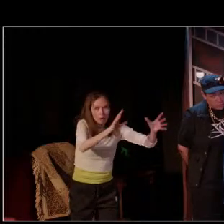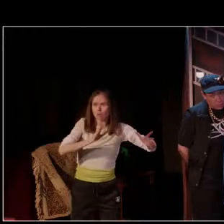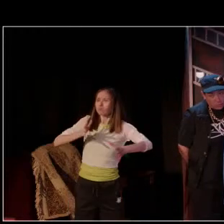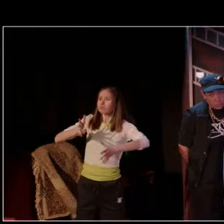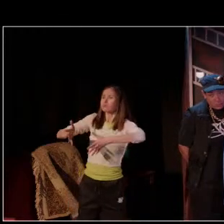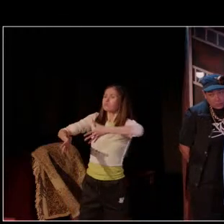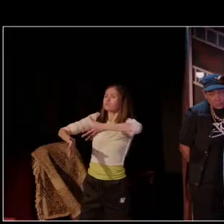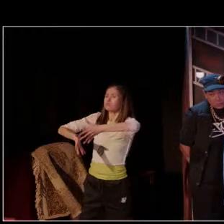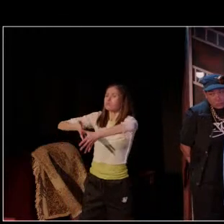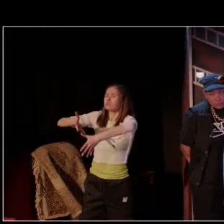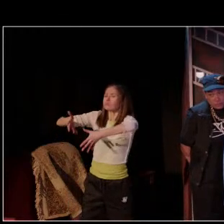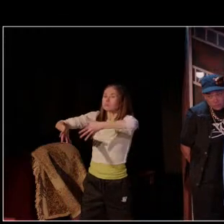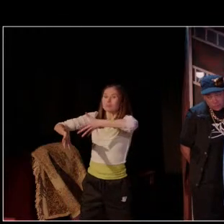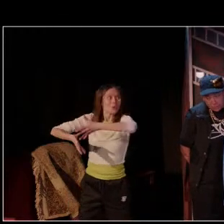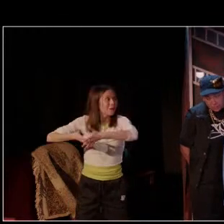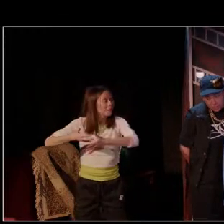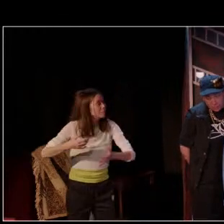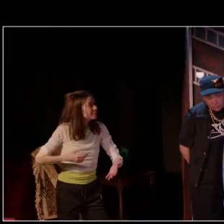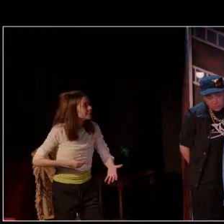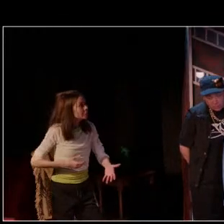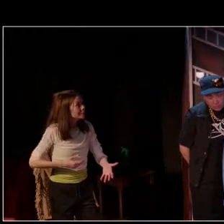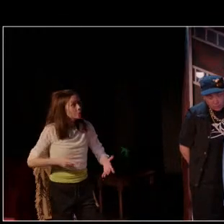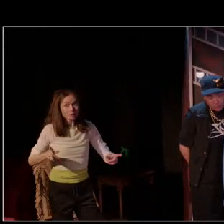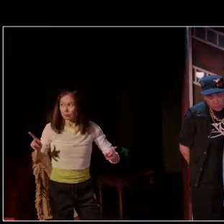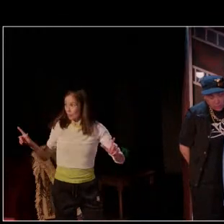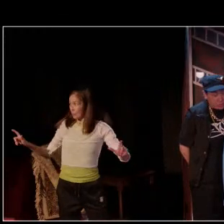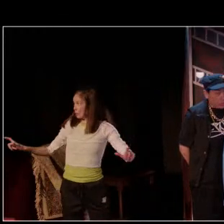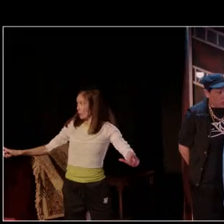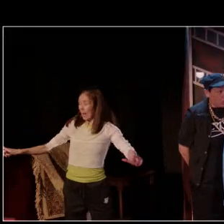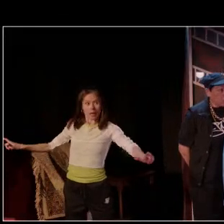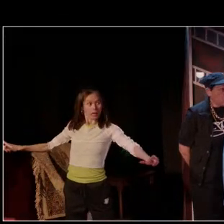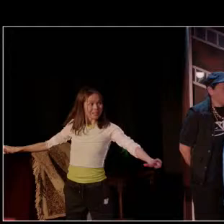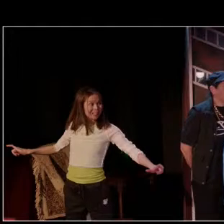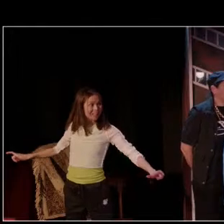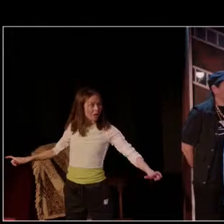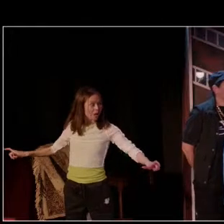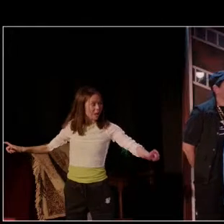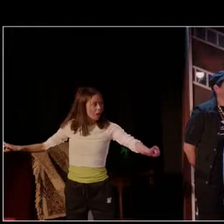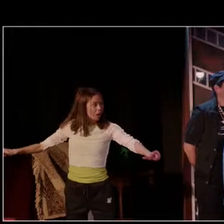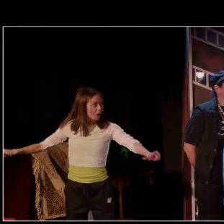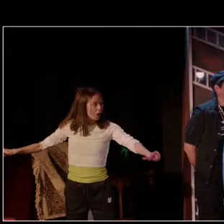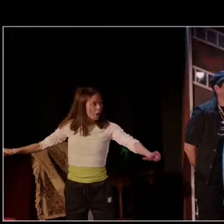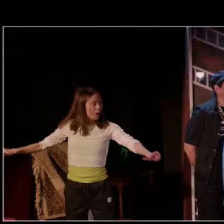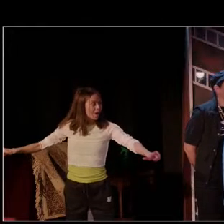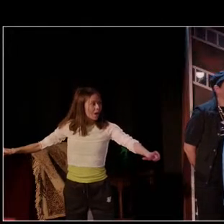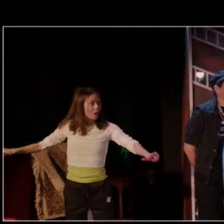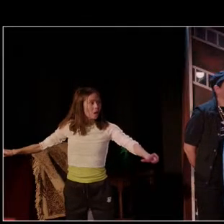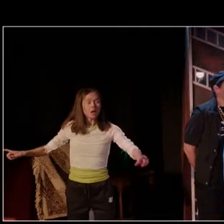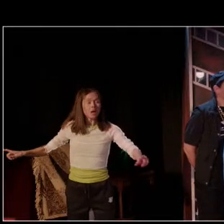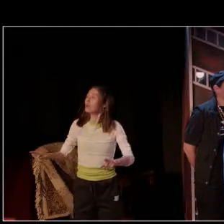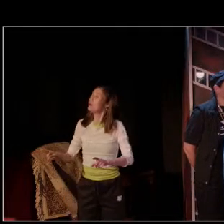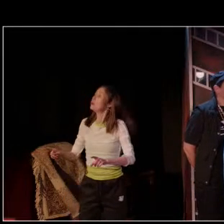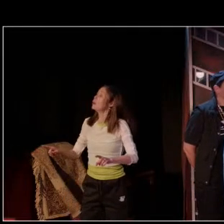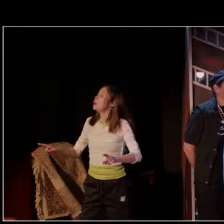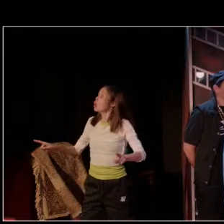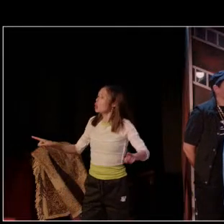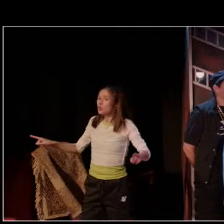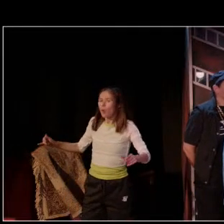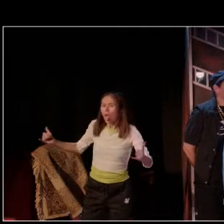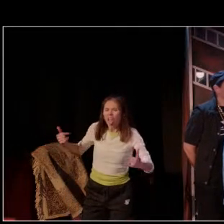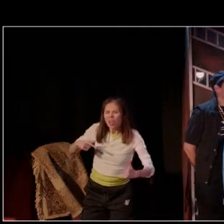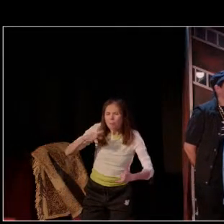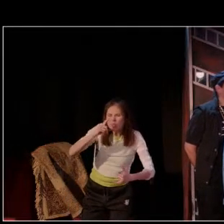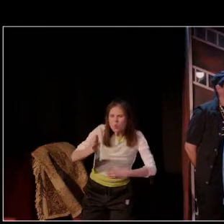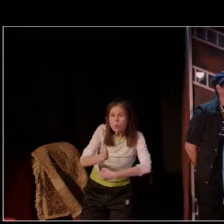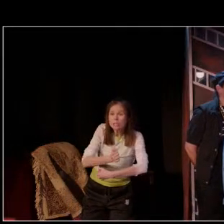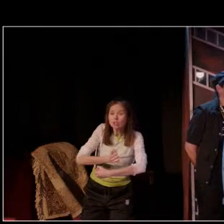see. Now, all stand still. But those who think it is unkindly witchcraft I